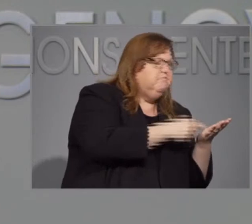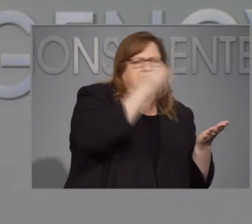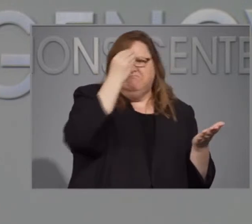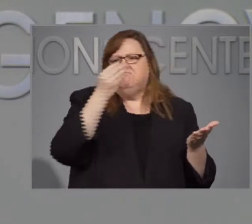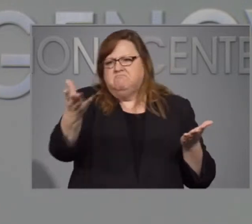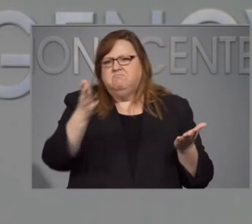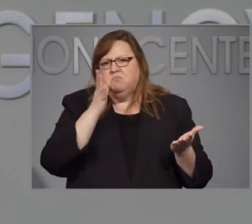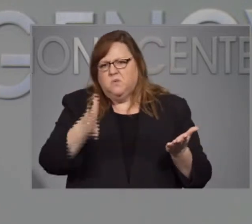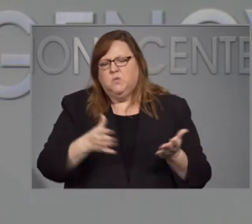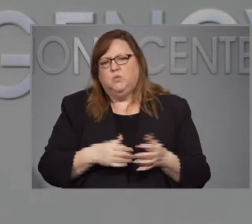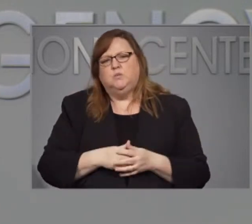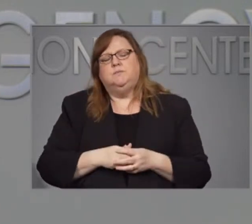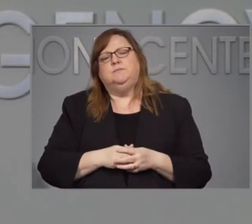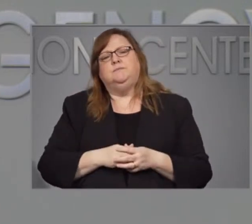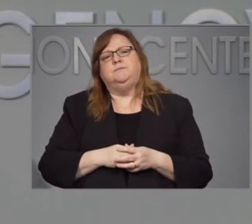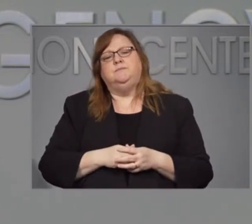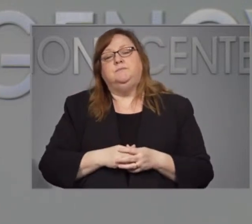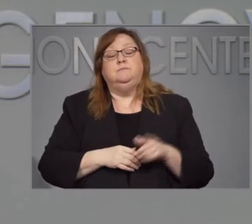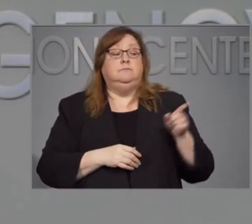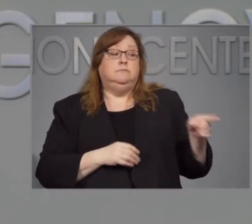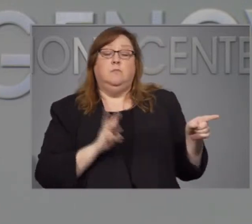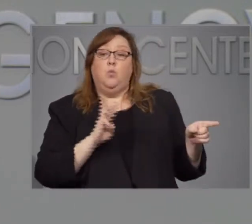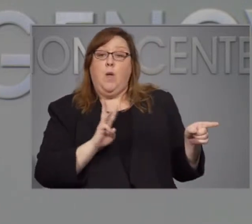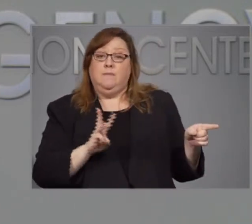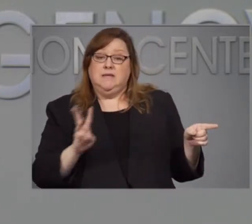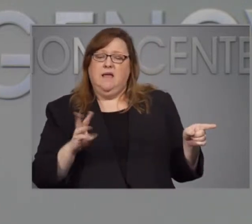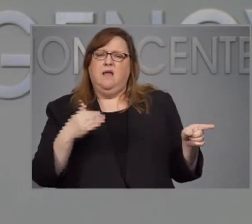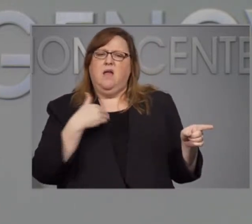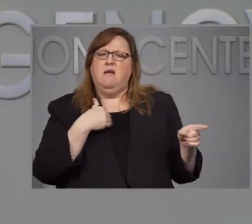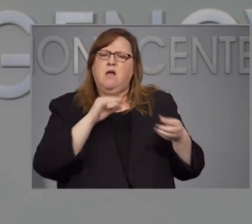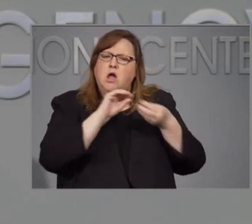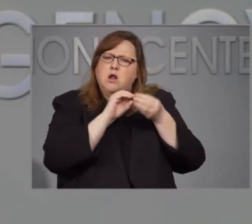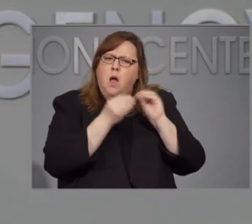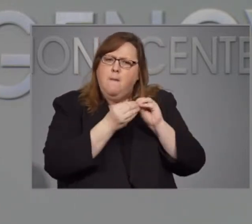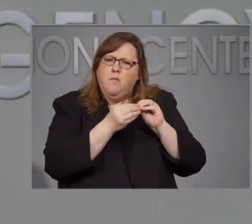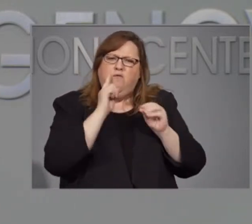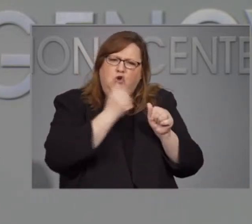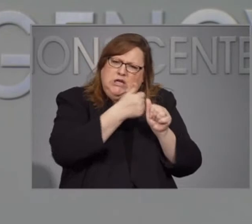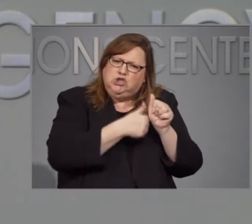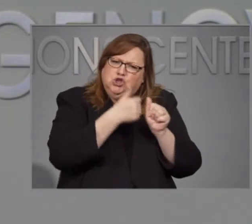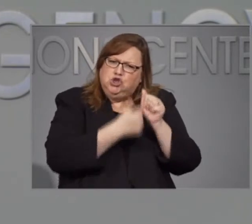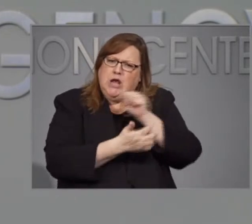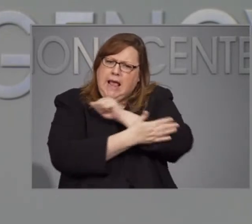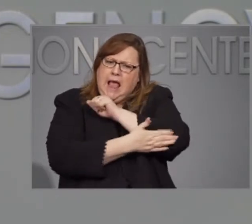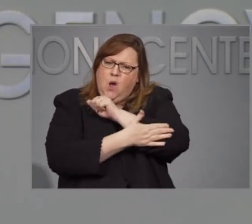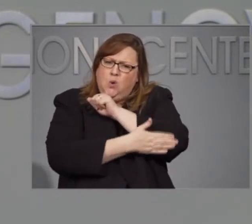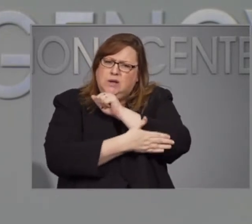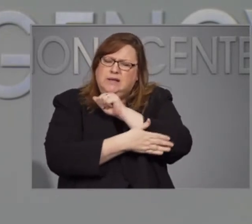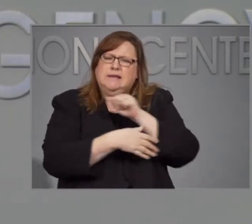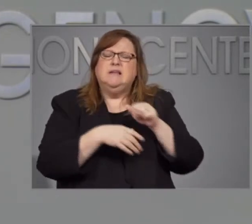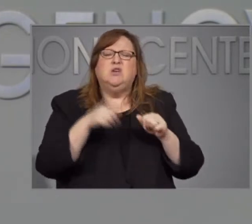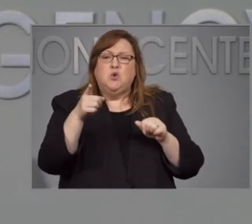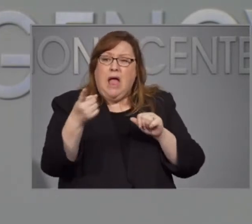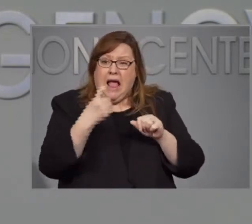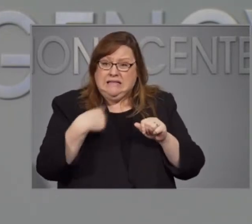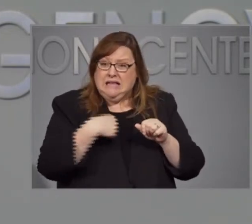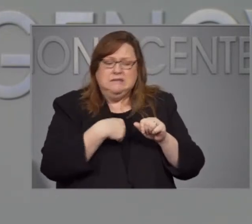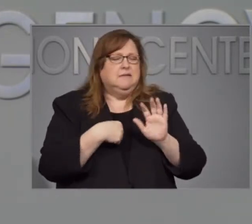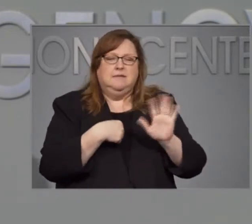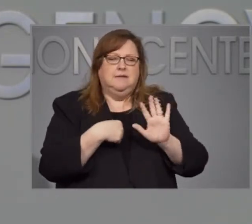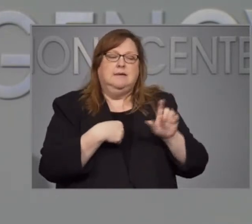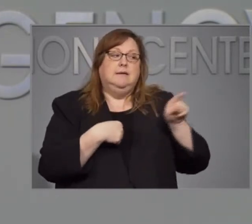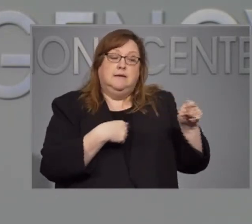now. We have them by county, by zip code, by per capita. We also just this